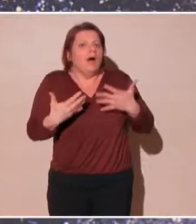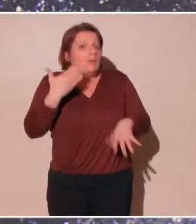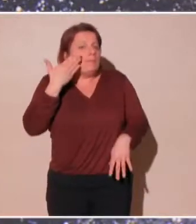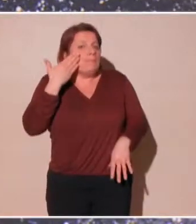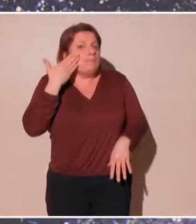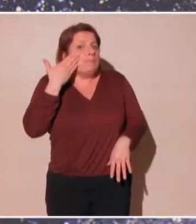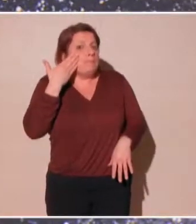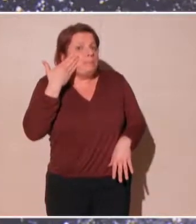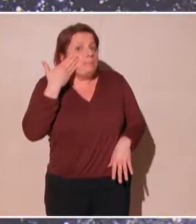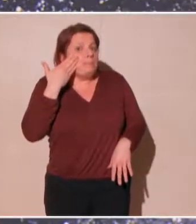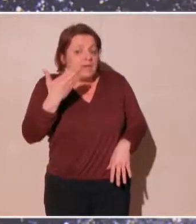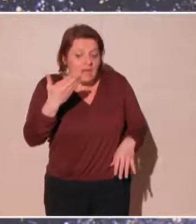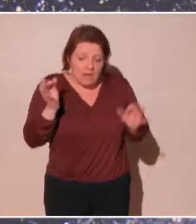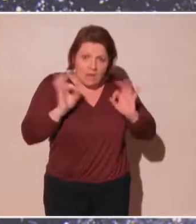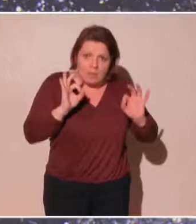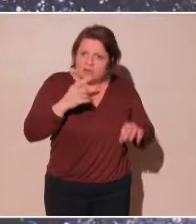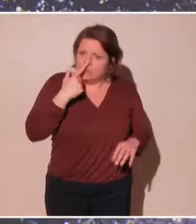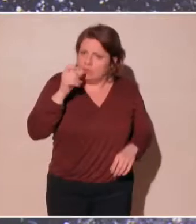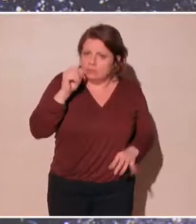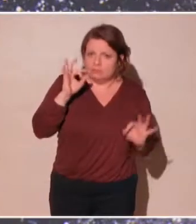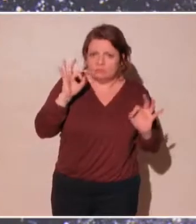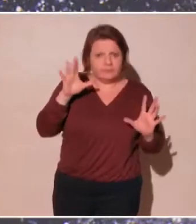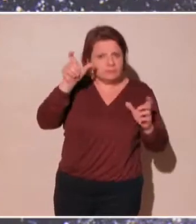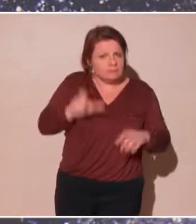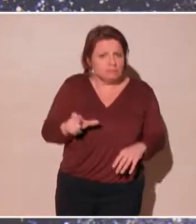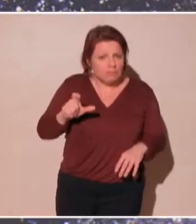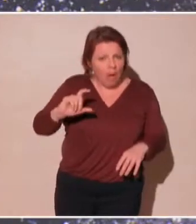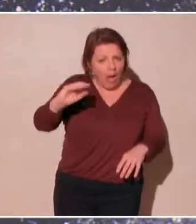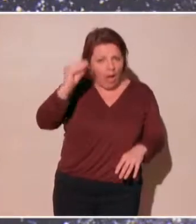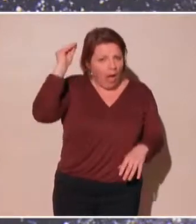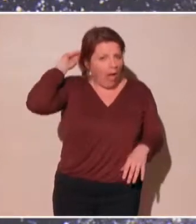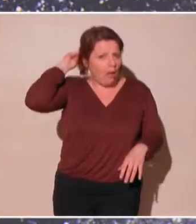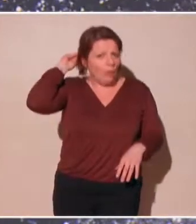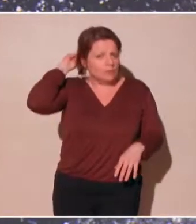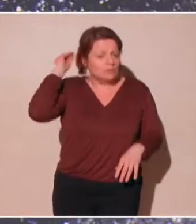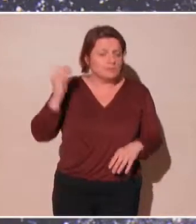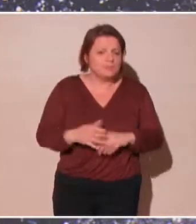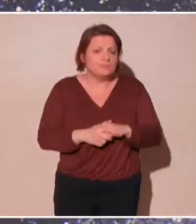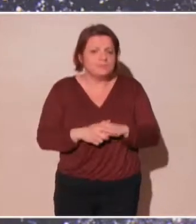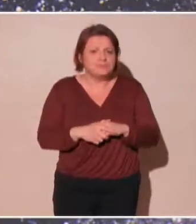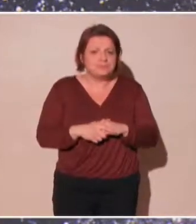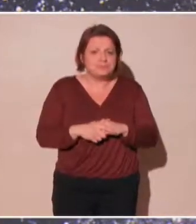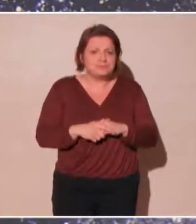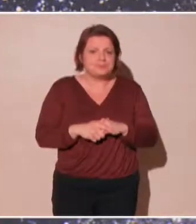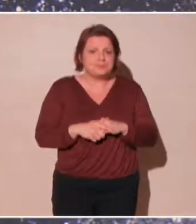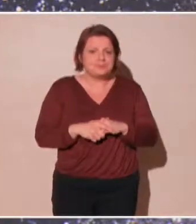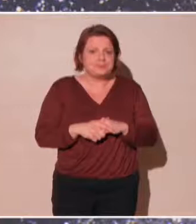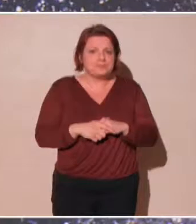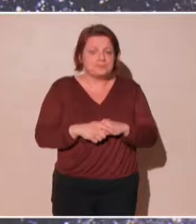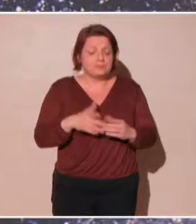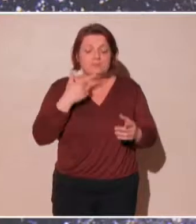to be a certain amount of fear, because that fear is one of being judged, consciously or